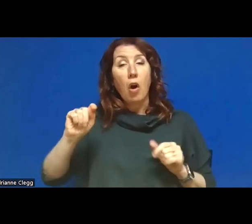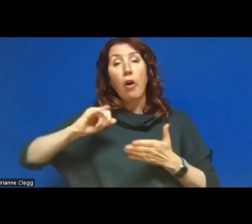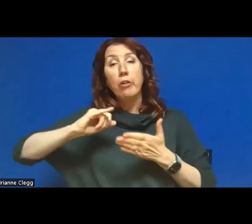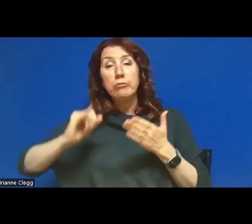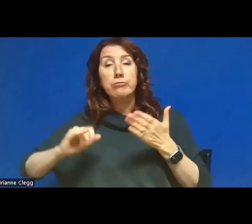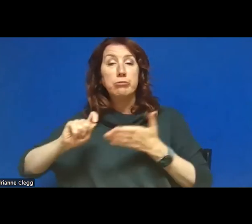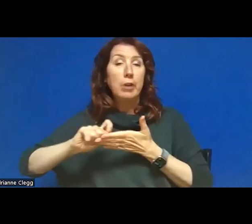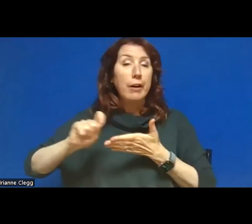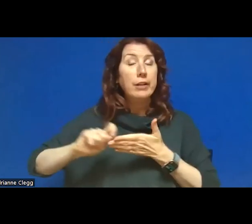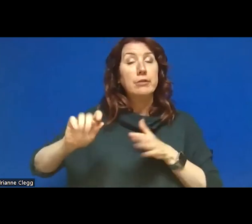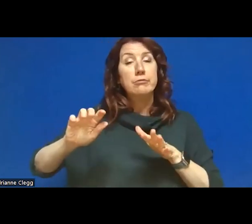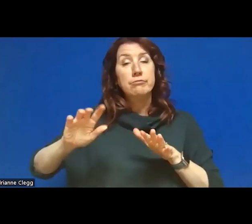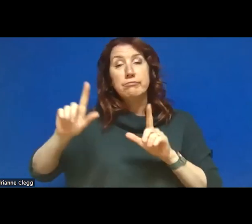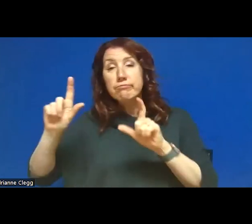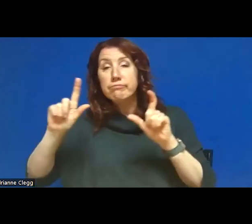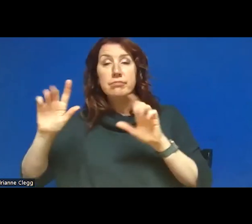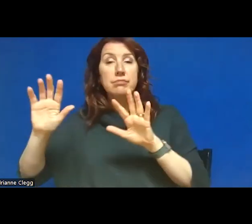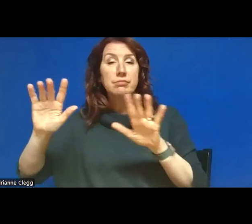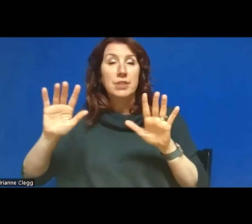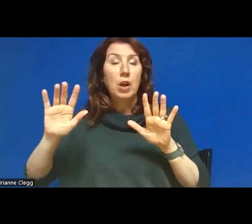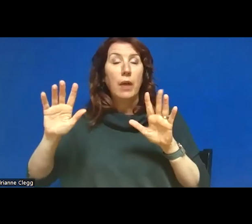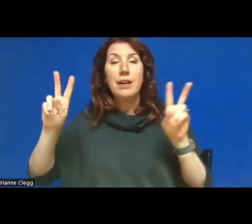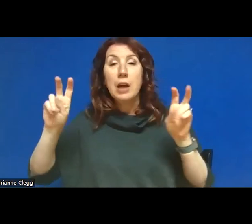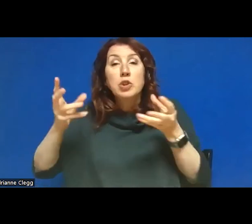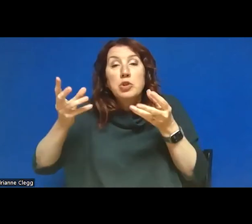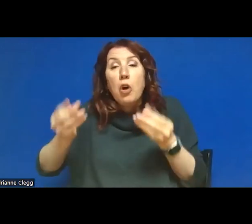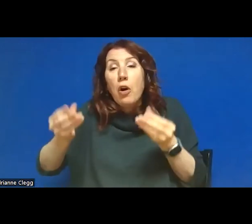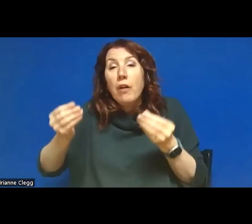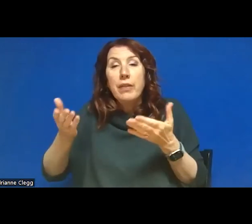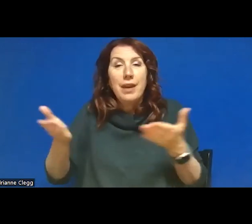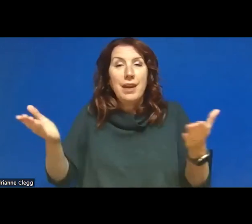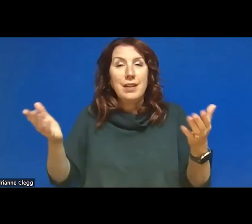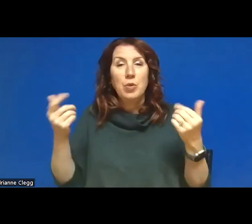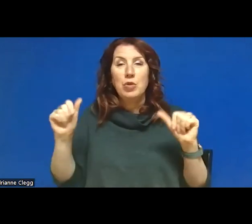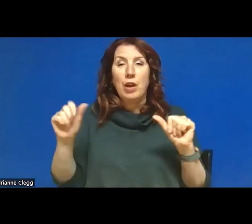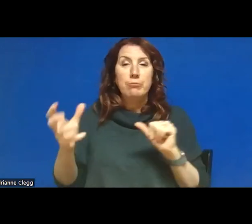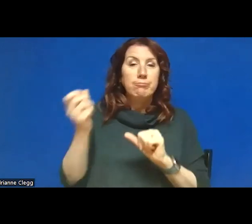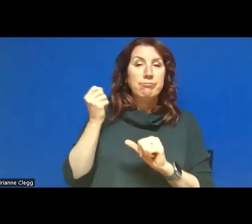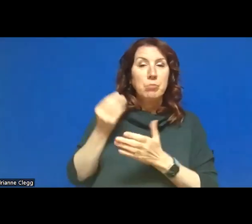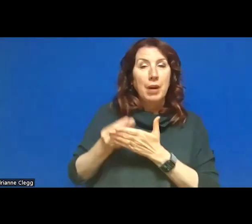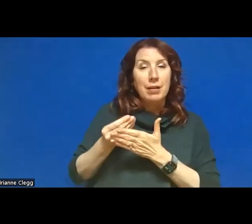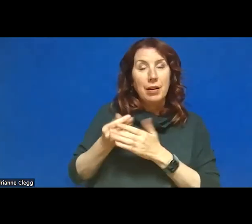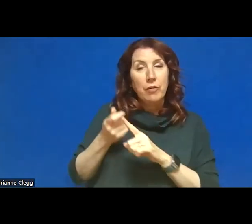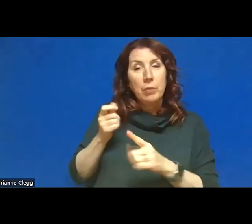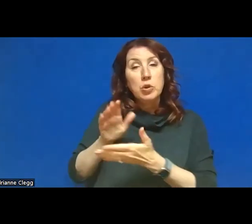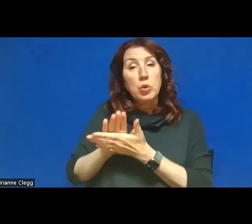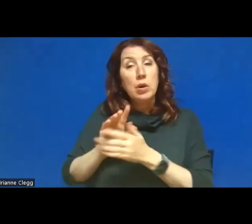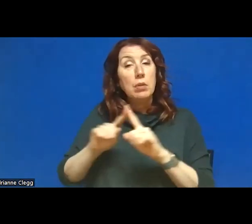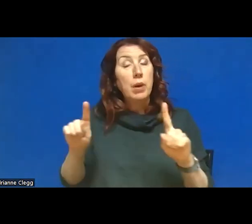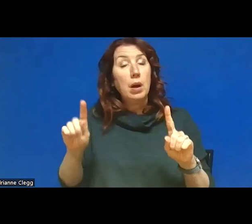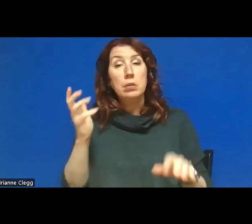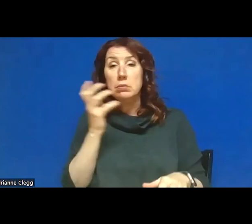and you know, the soft subjects. We always try to defund them from schools, but they are the most